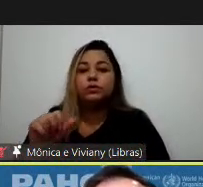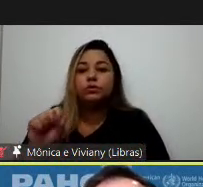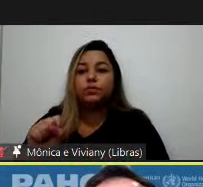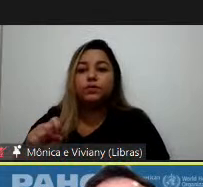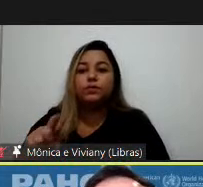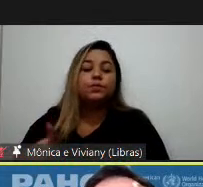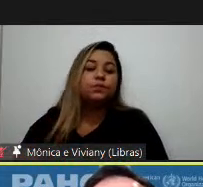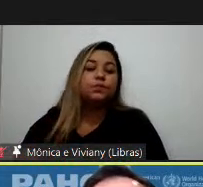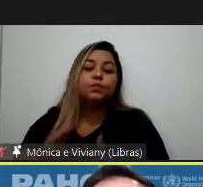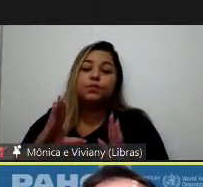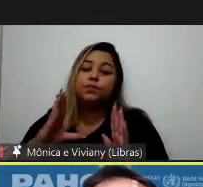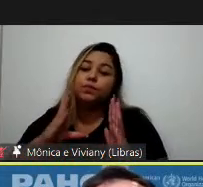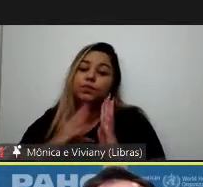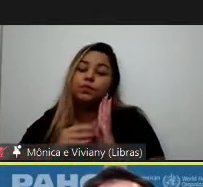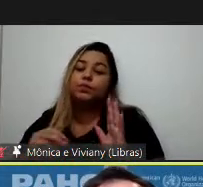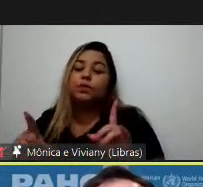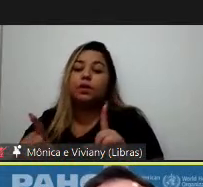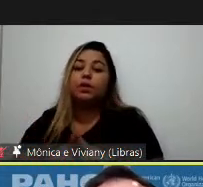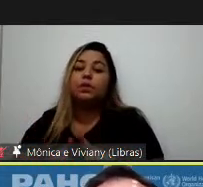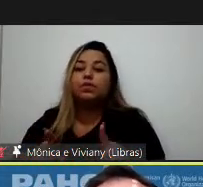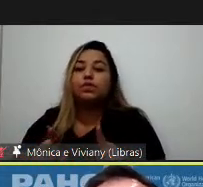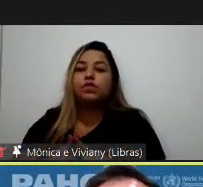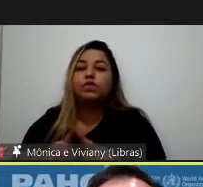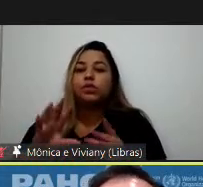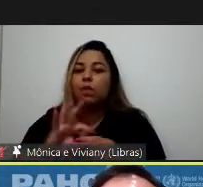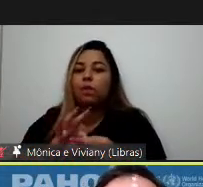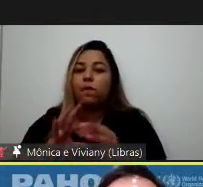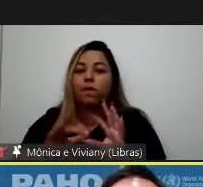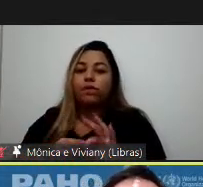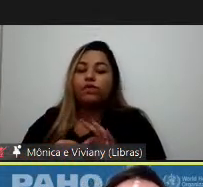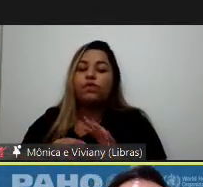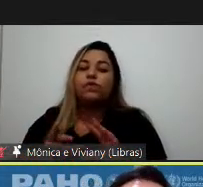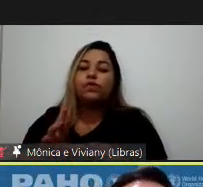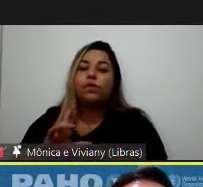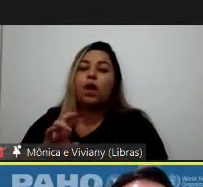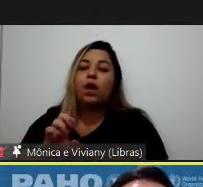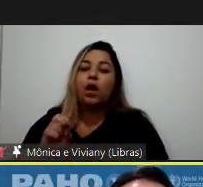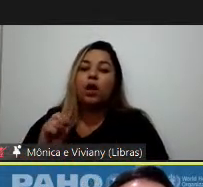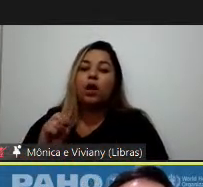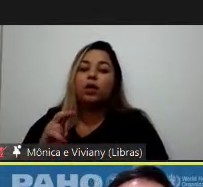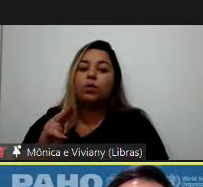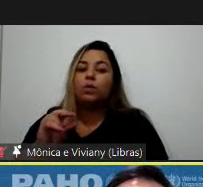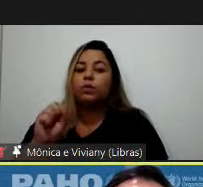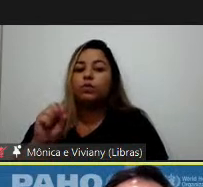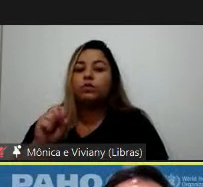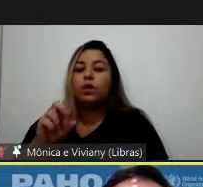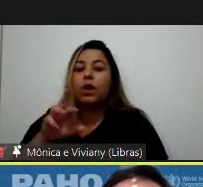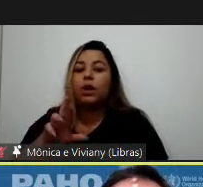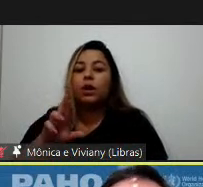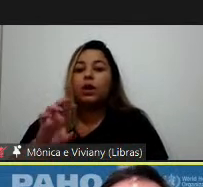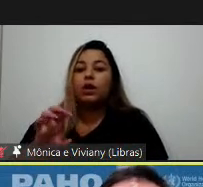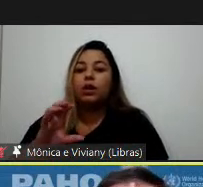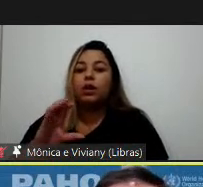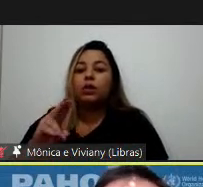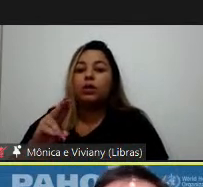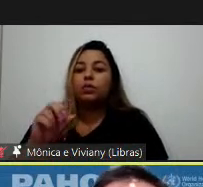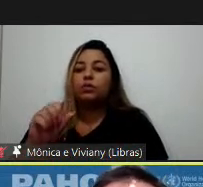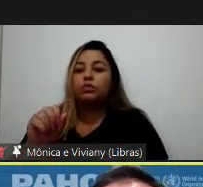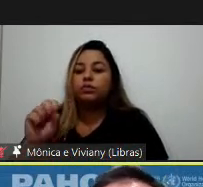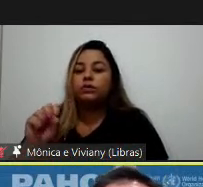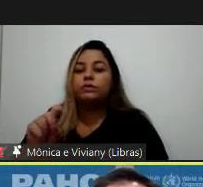a follow-up is given for the models, adequate models for the local countries, and that resources are put there for these